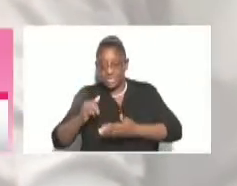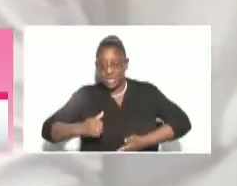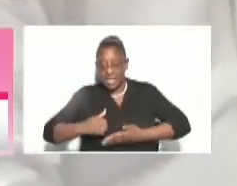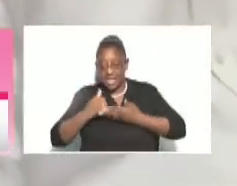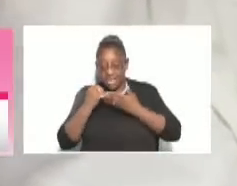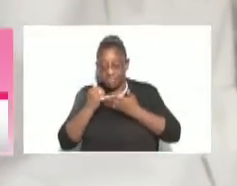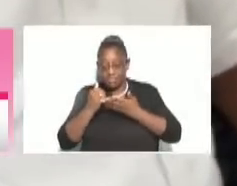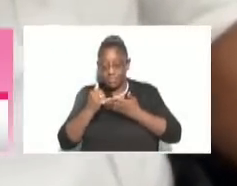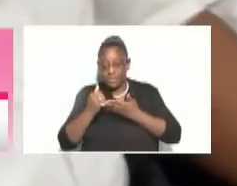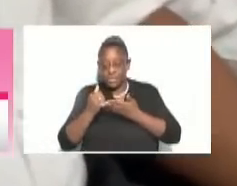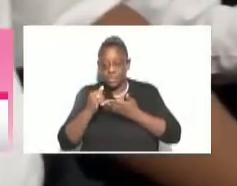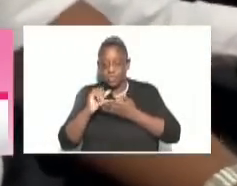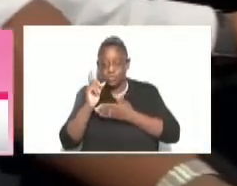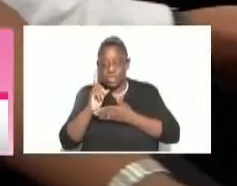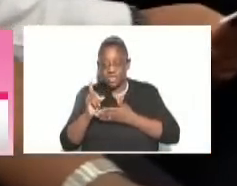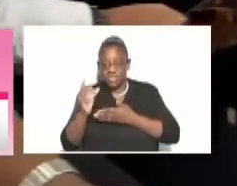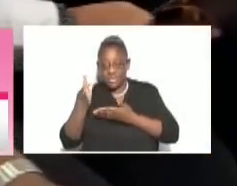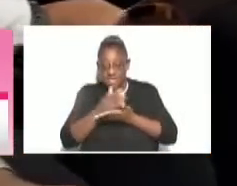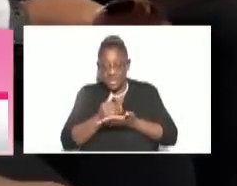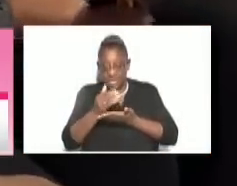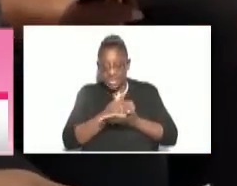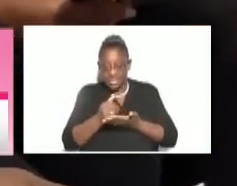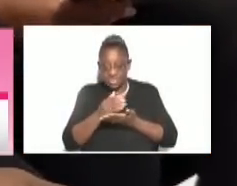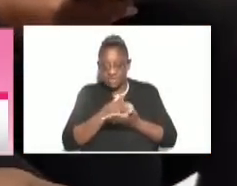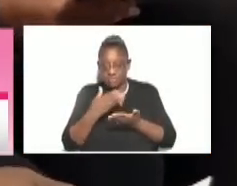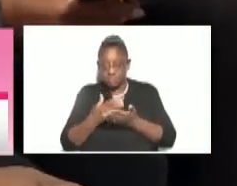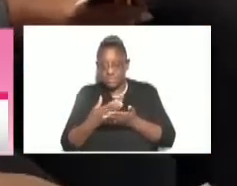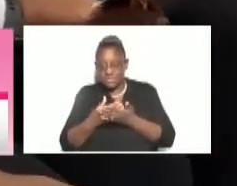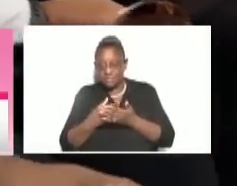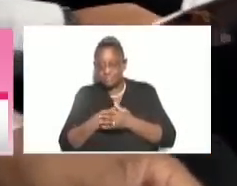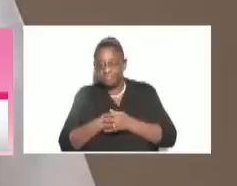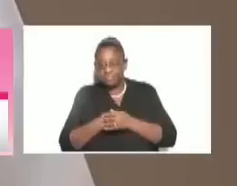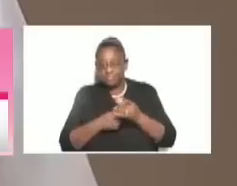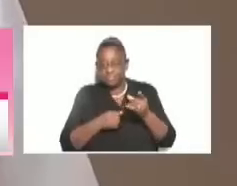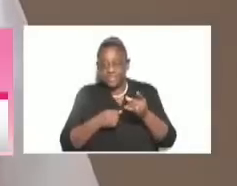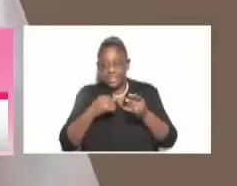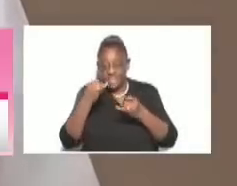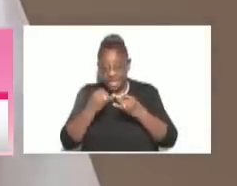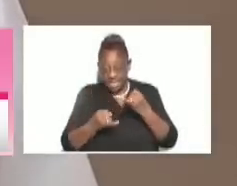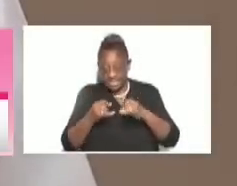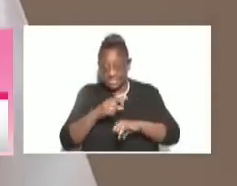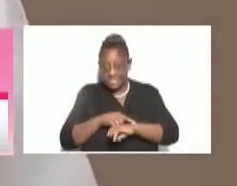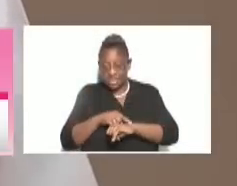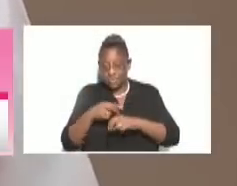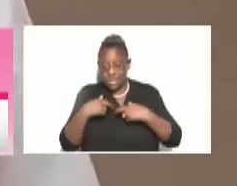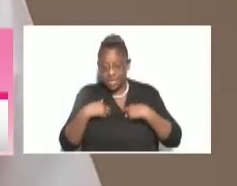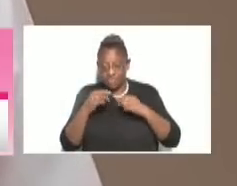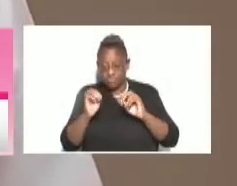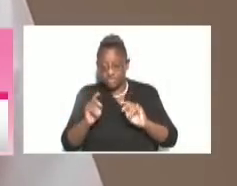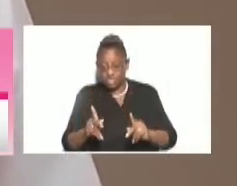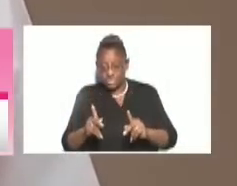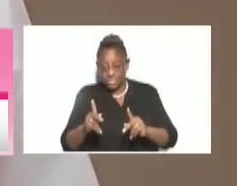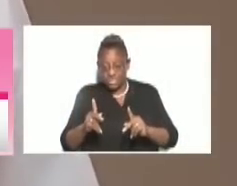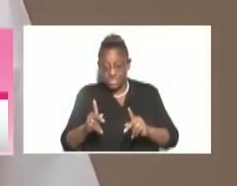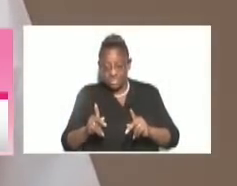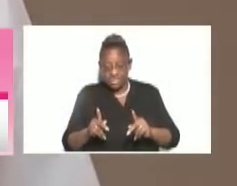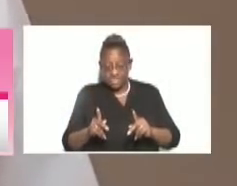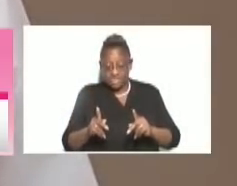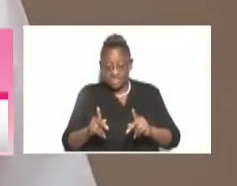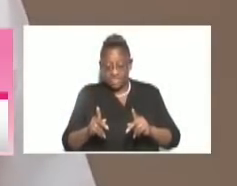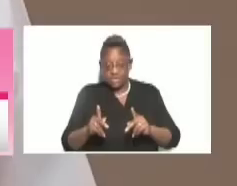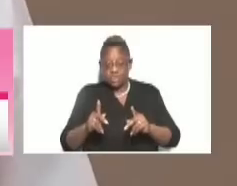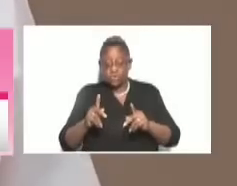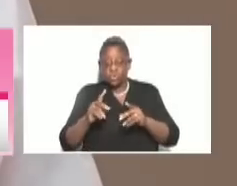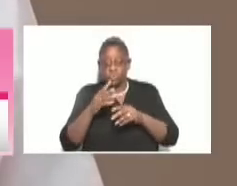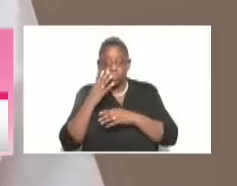the department in its revenue enhancement efforts. The last time that we had the opportunity for such an occasion was in the